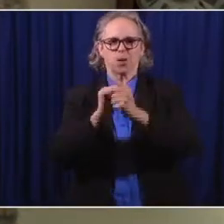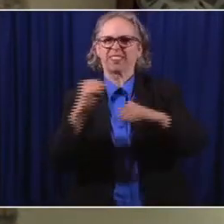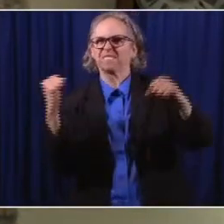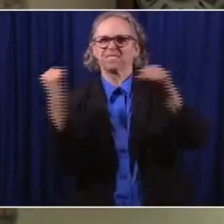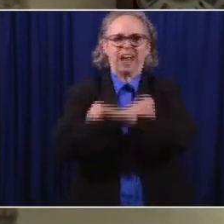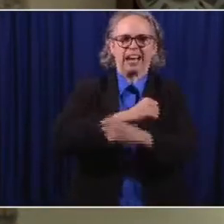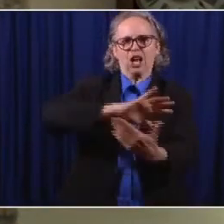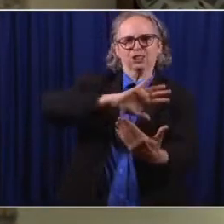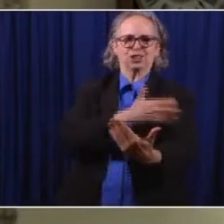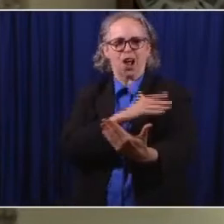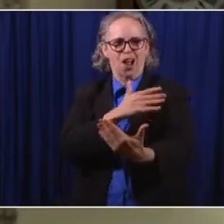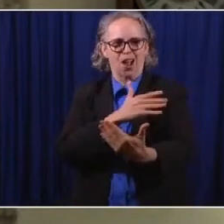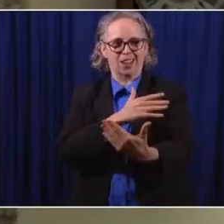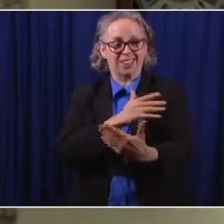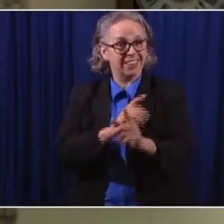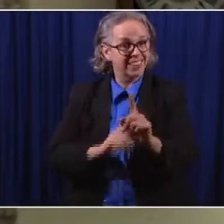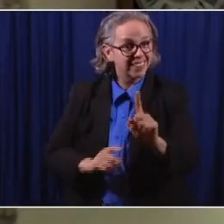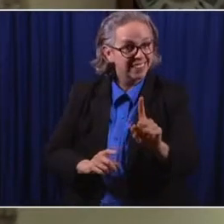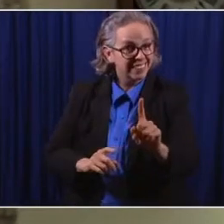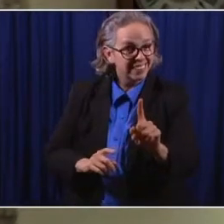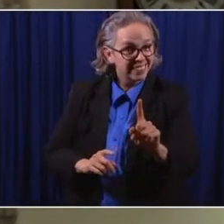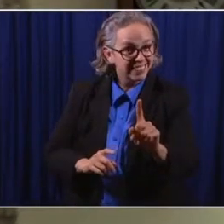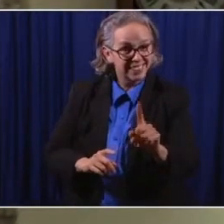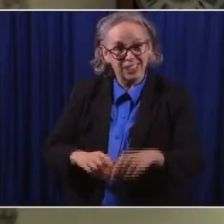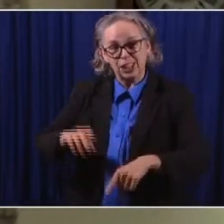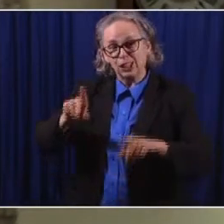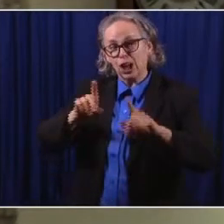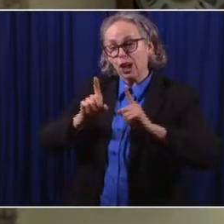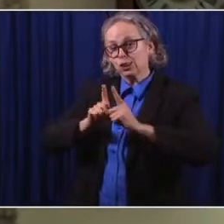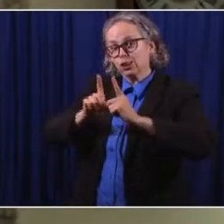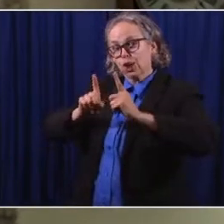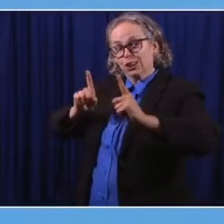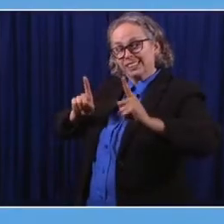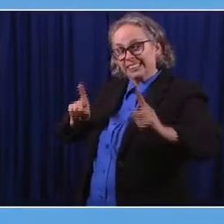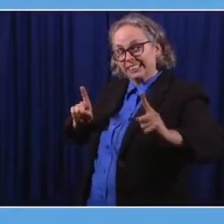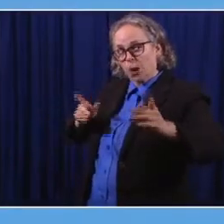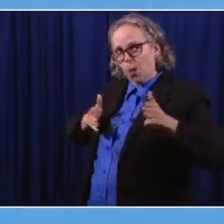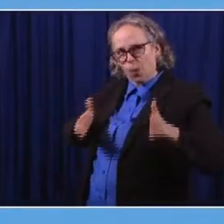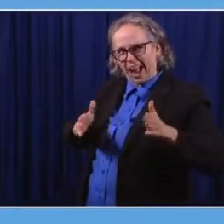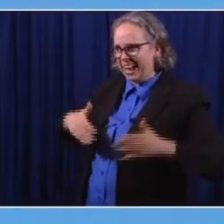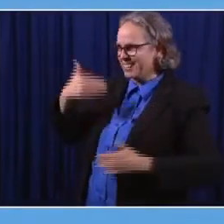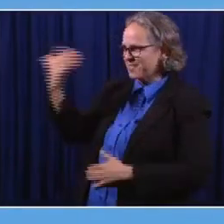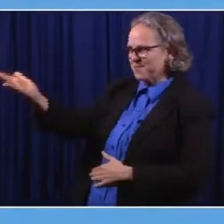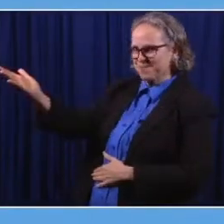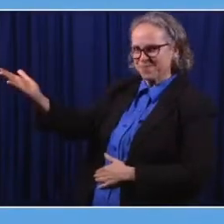socially distant way. Love and honor to Miami.